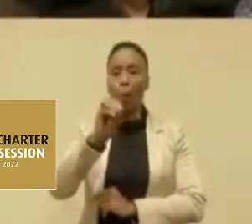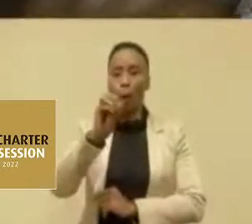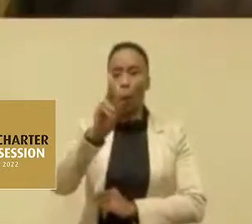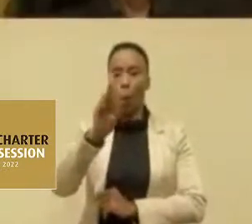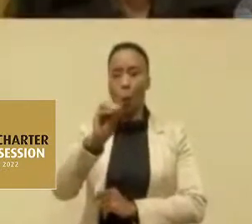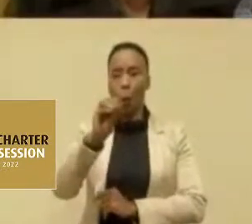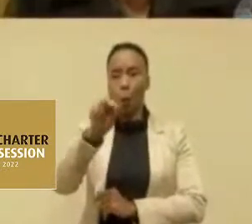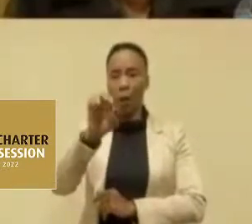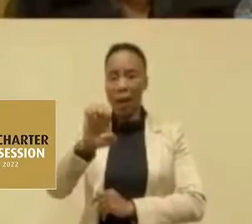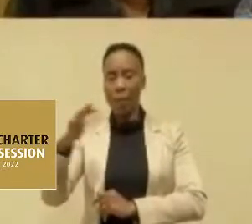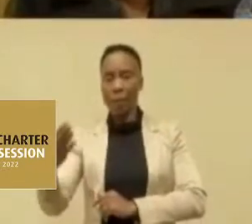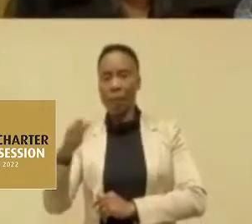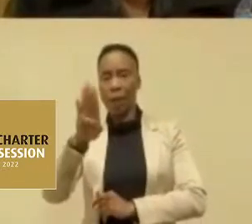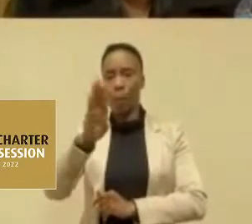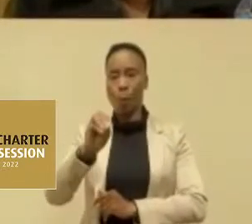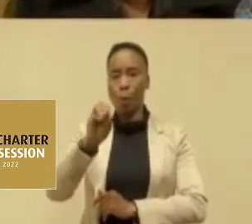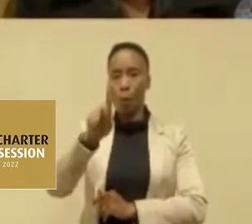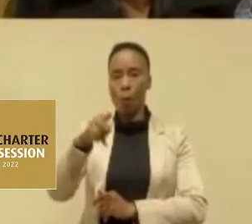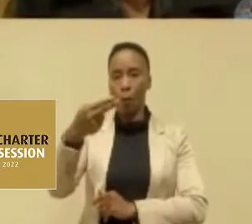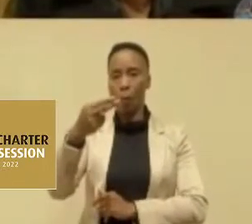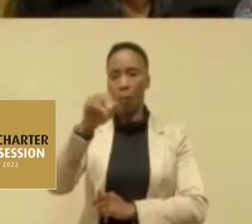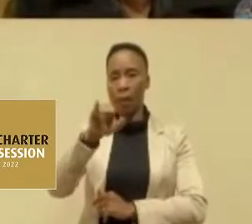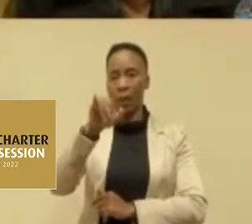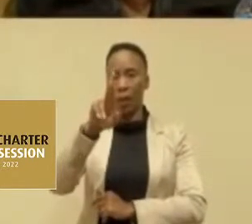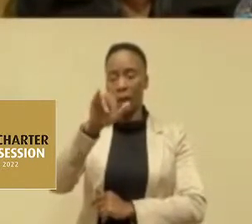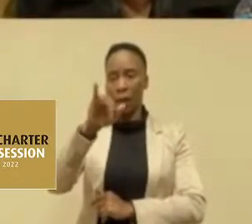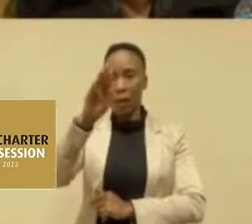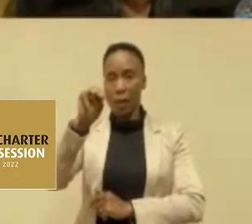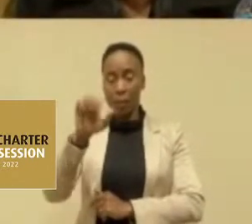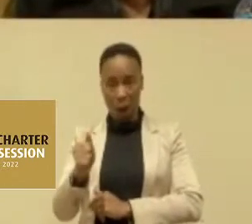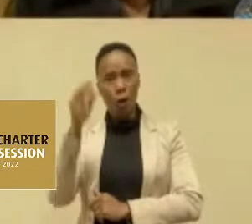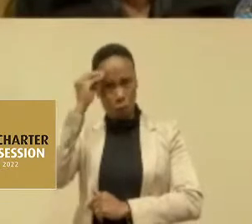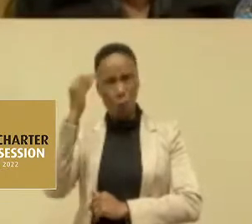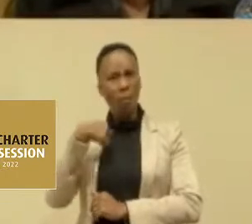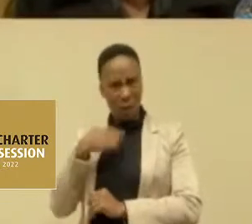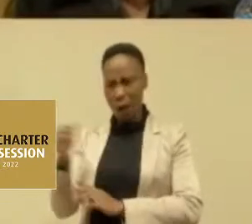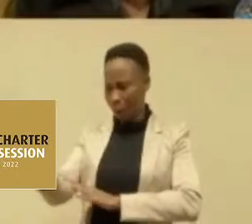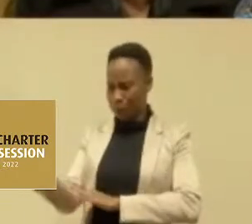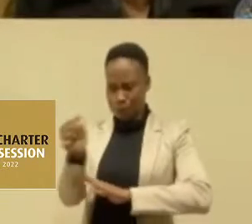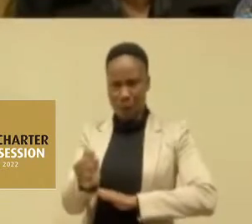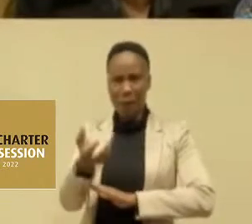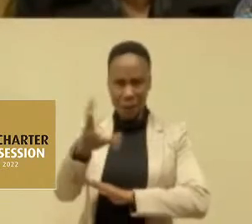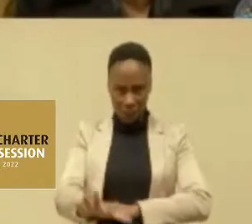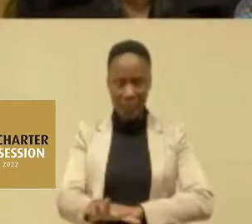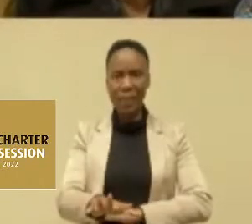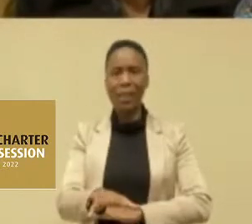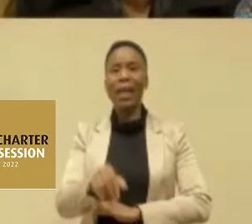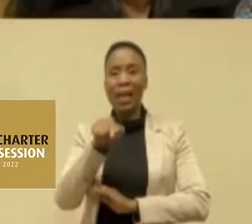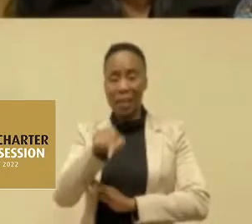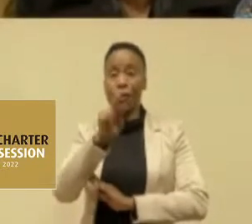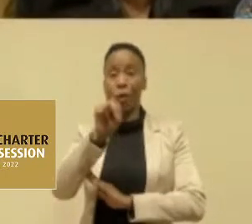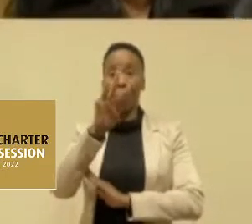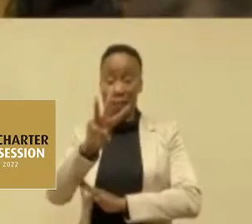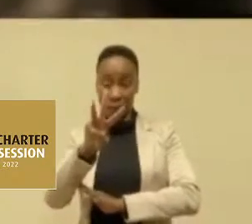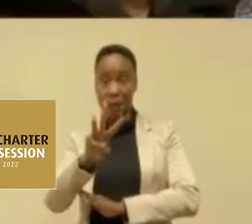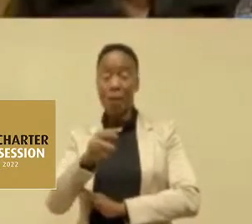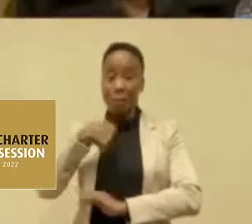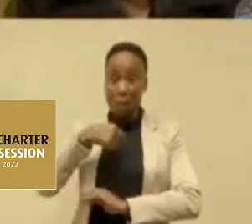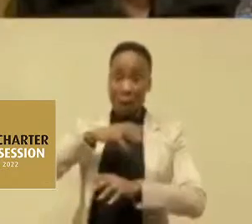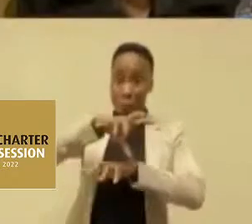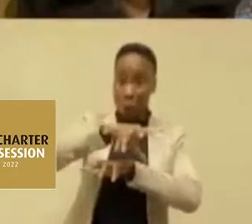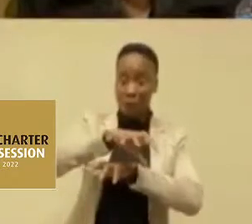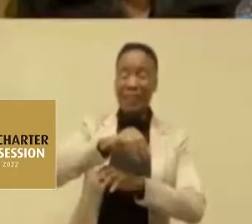our province you know that i'm deployed to northwest politically my constituency is in lake timana